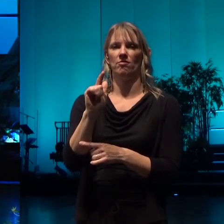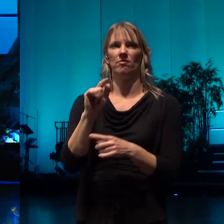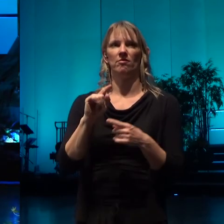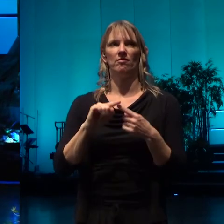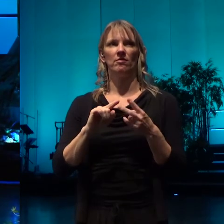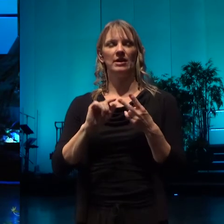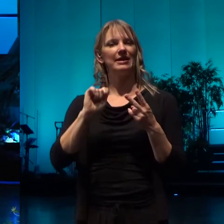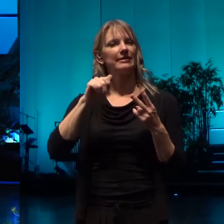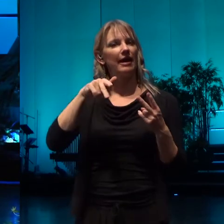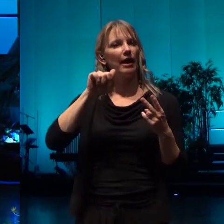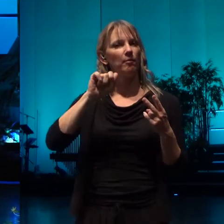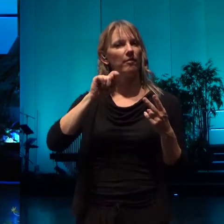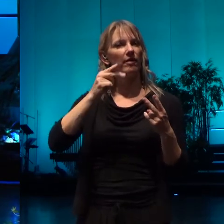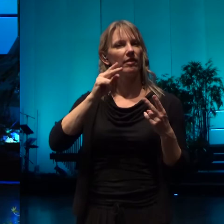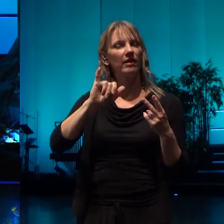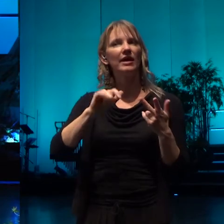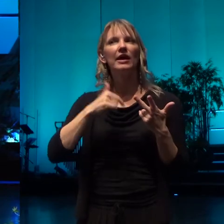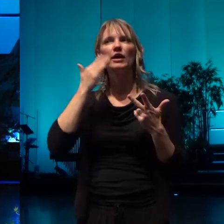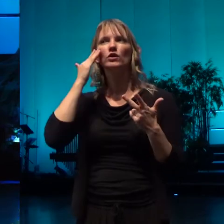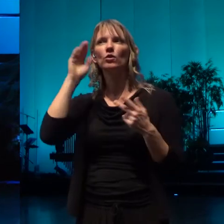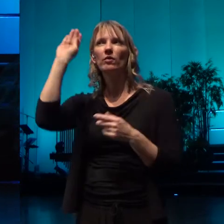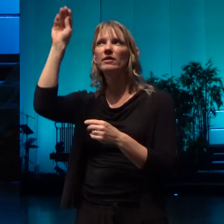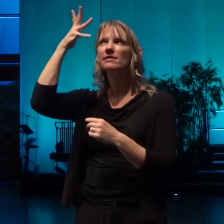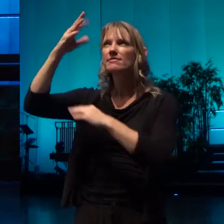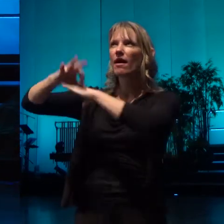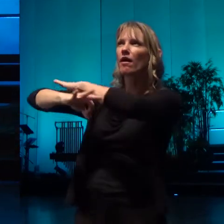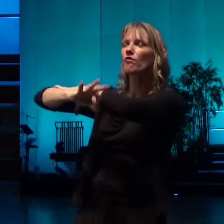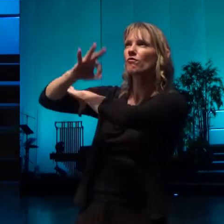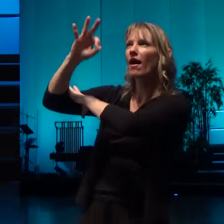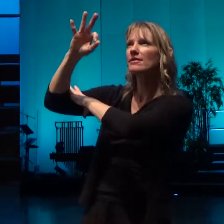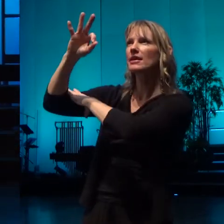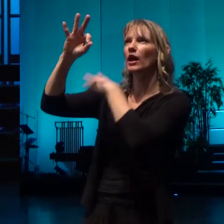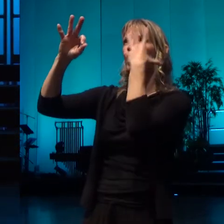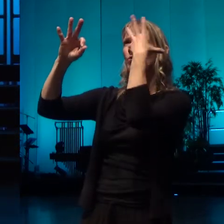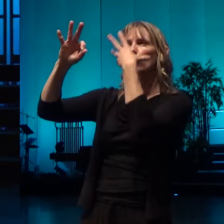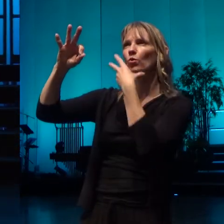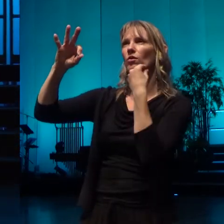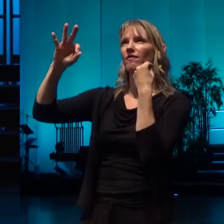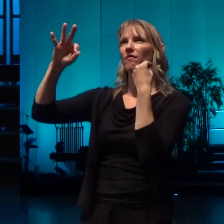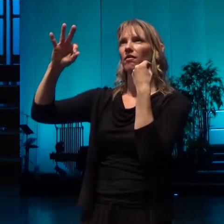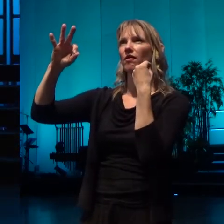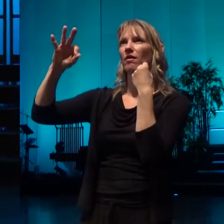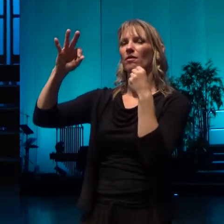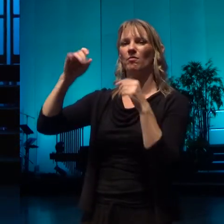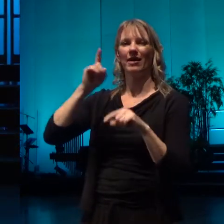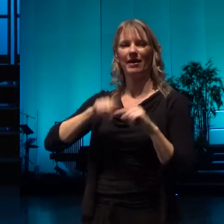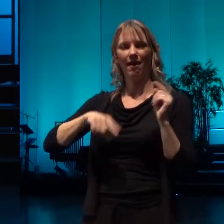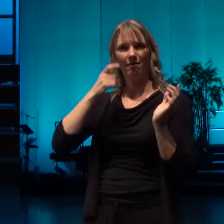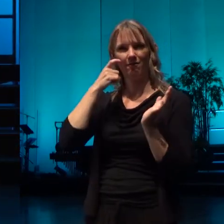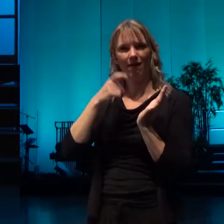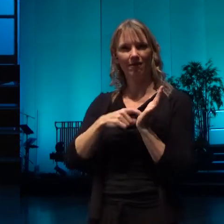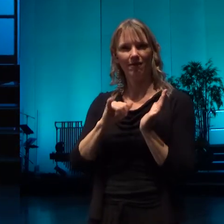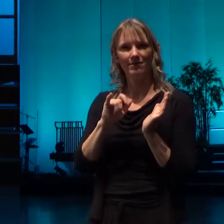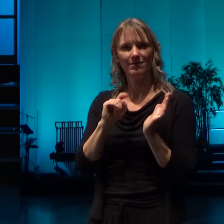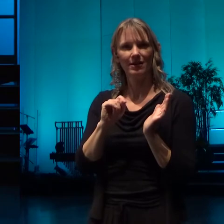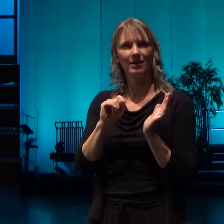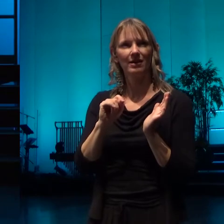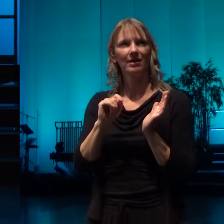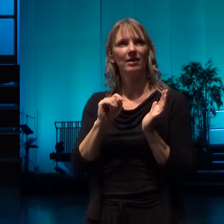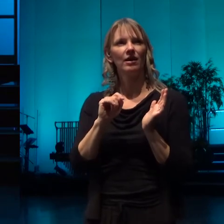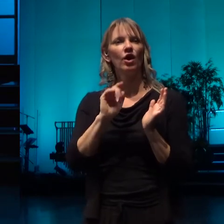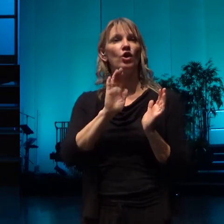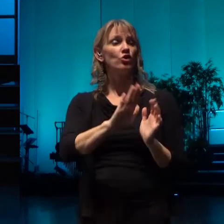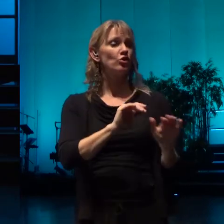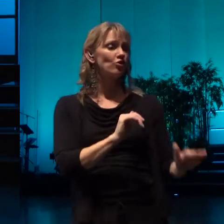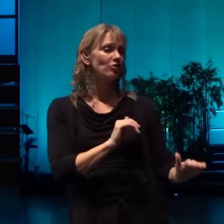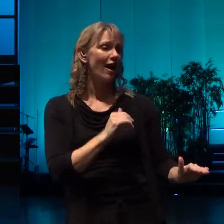It's knowing that sun is rising and it's beautiful and gorgeous and not being able to recognize it. It's hearing your child's